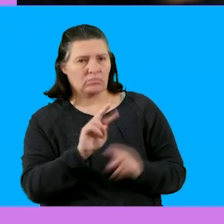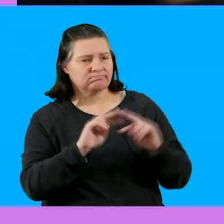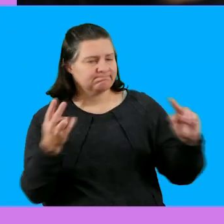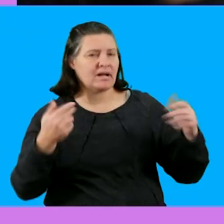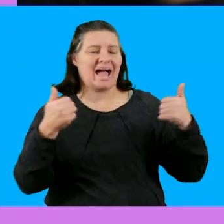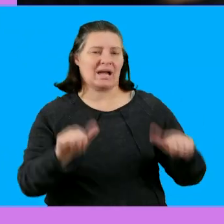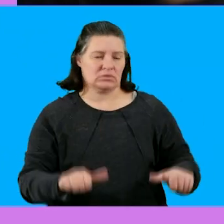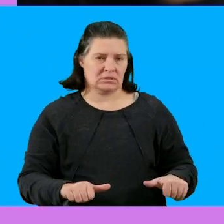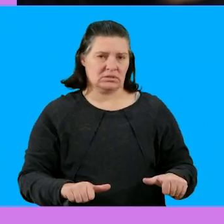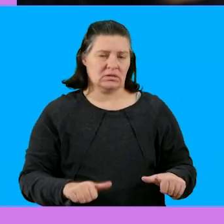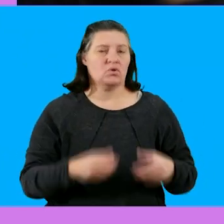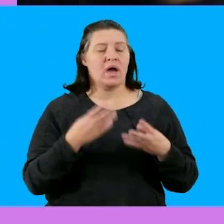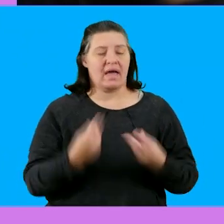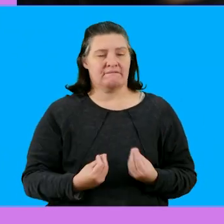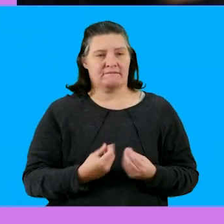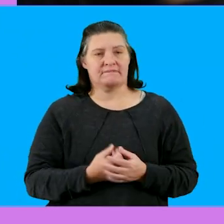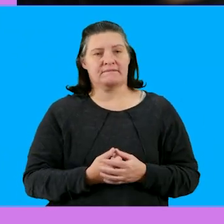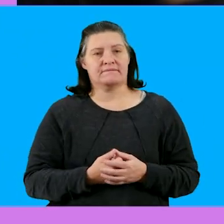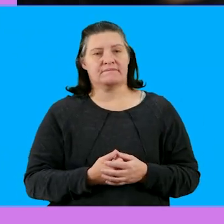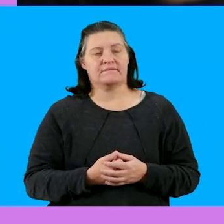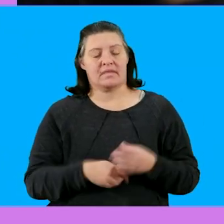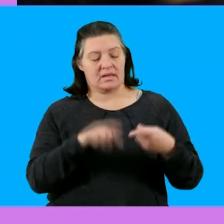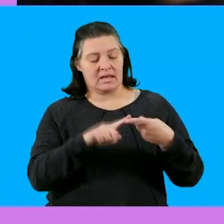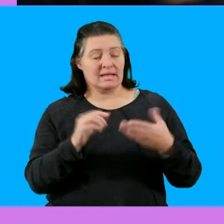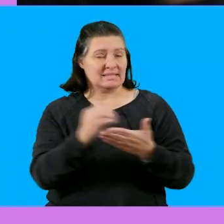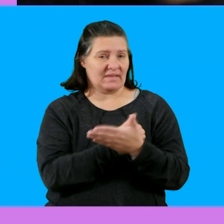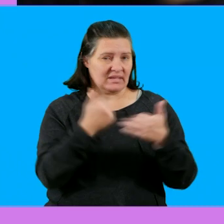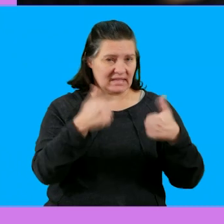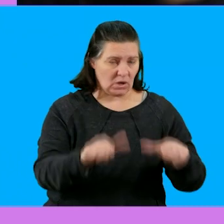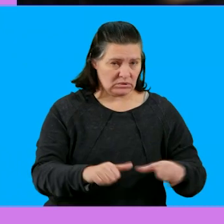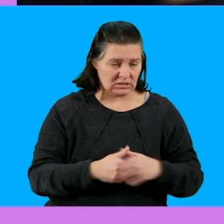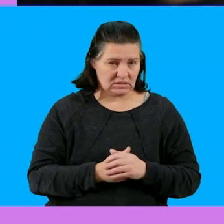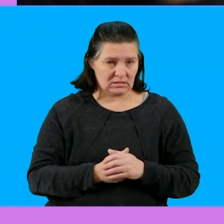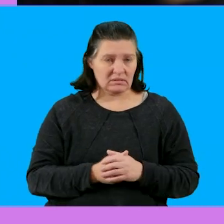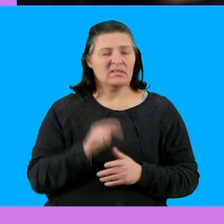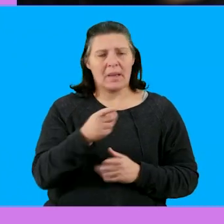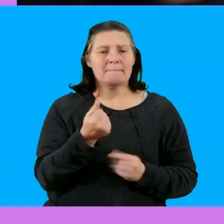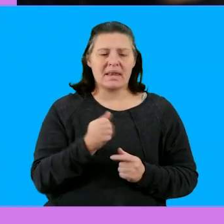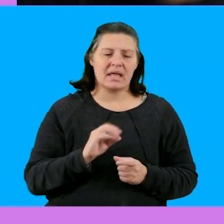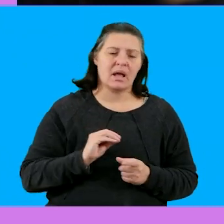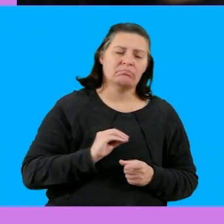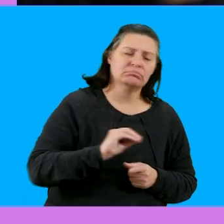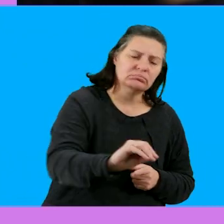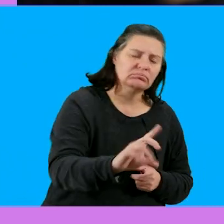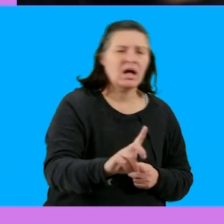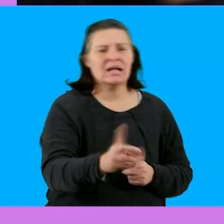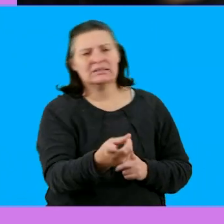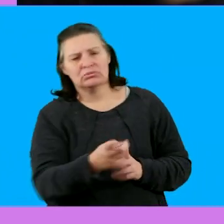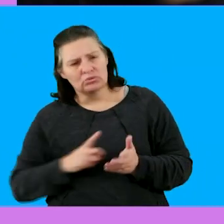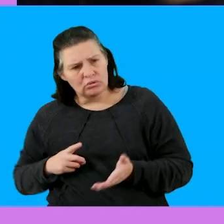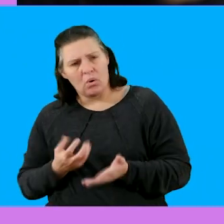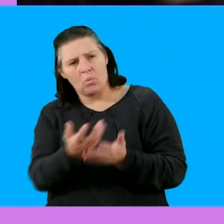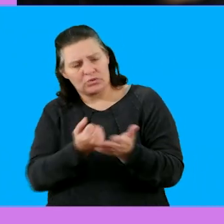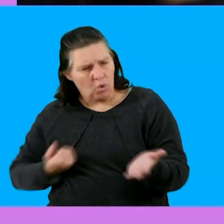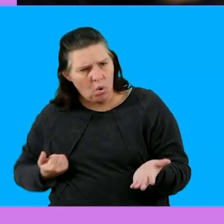type of account where we indicated first that we have a savings account. Now that's money withdrawn or deposited at